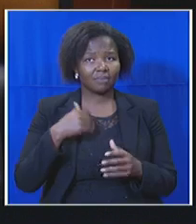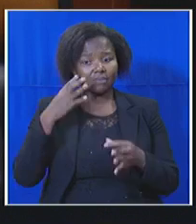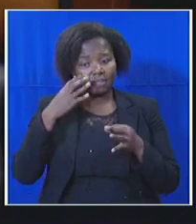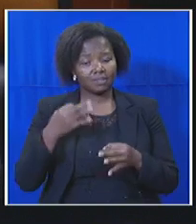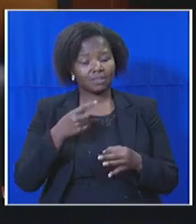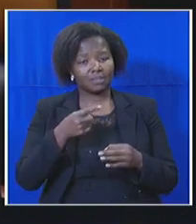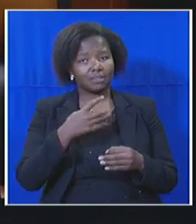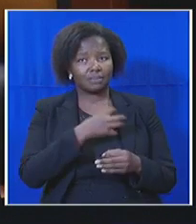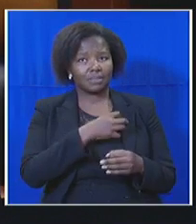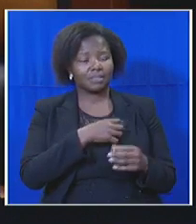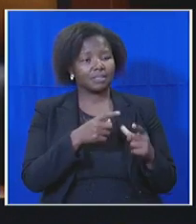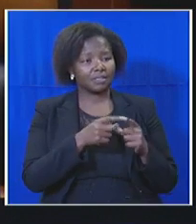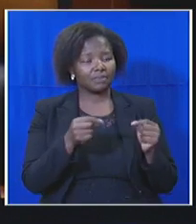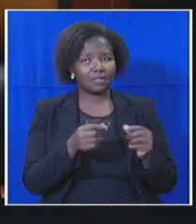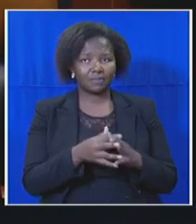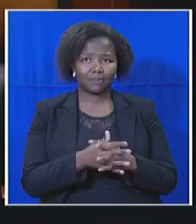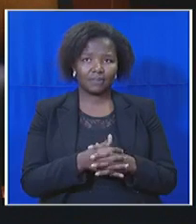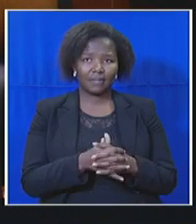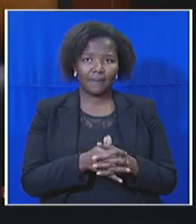has expired. Honourable member?